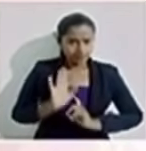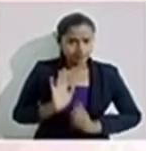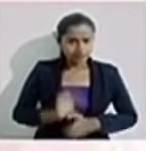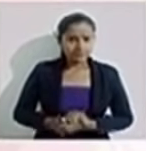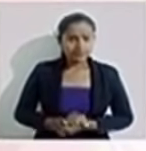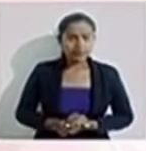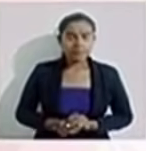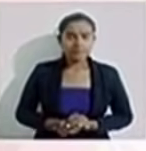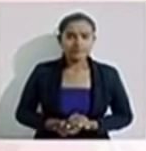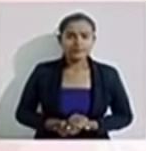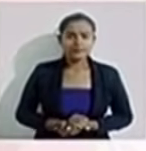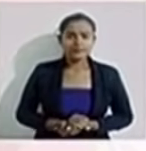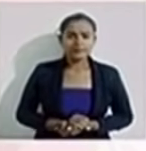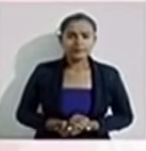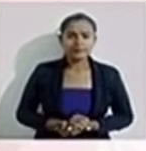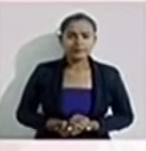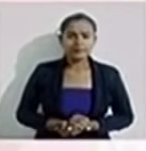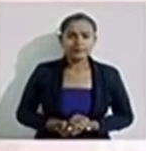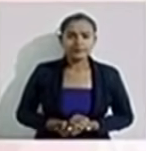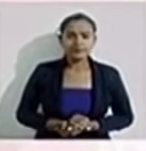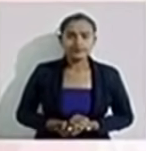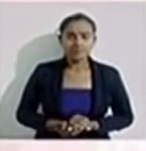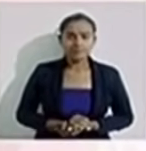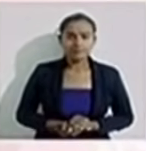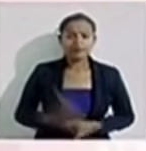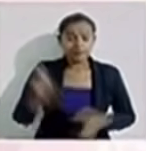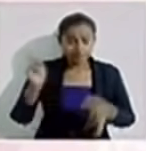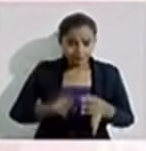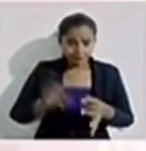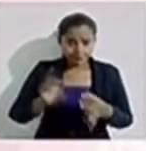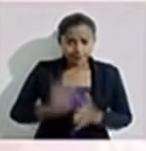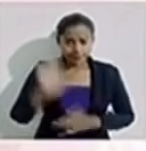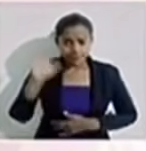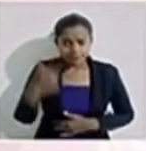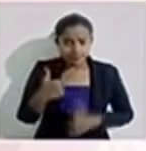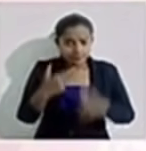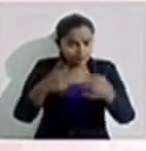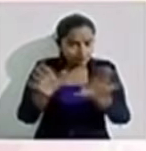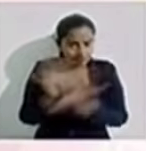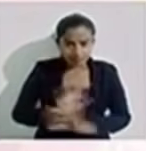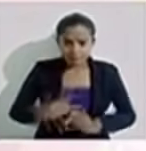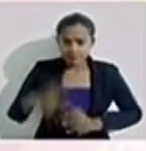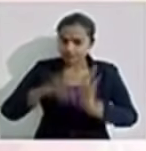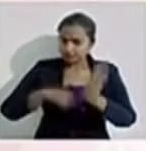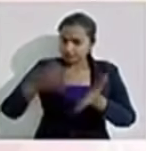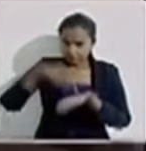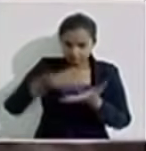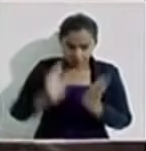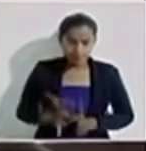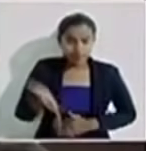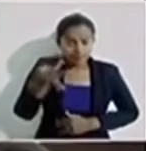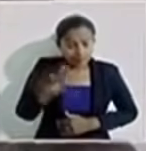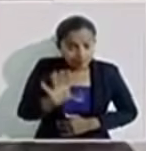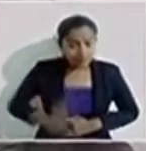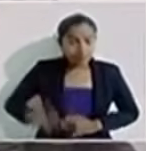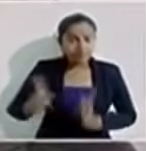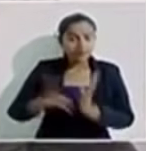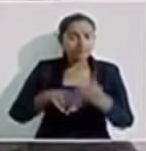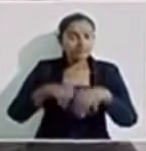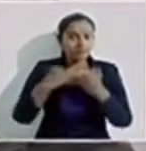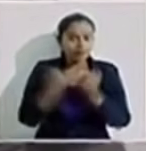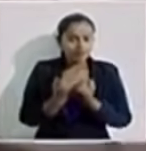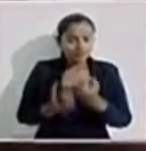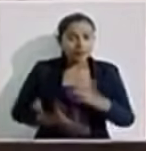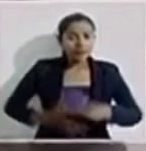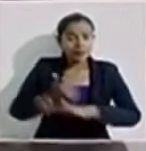We did not issue a special comment on that matter in Geneva. However, the United Nations High Commissioner's report mentions that